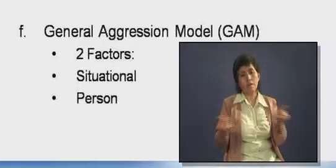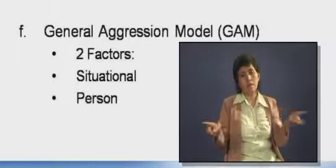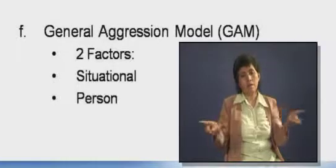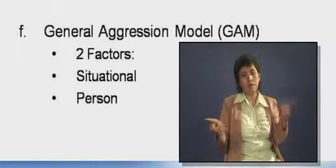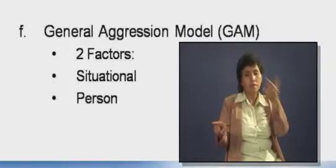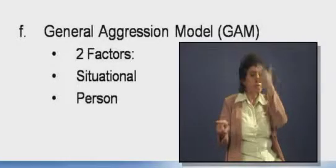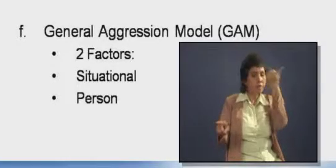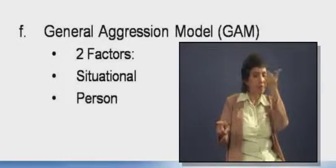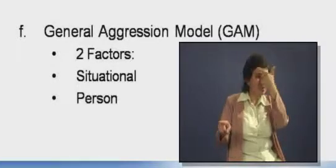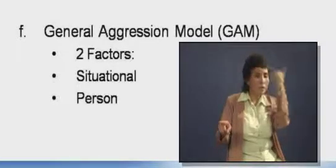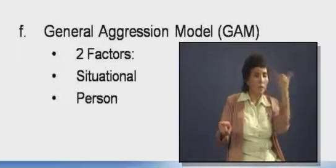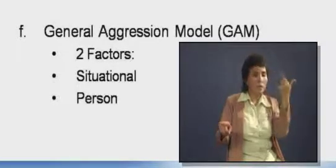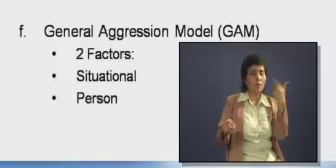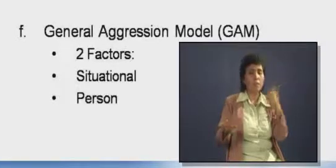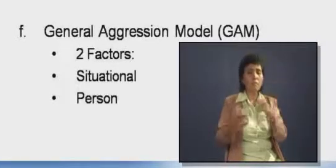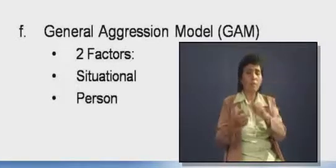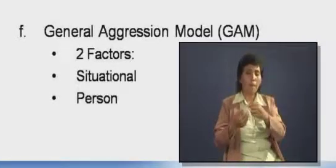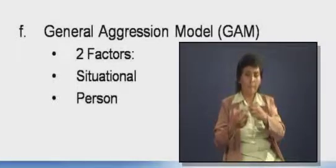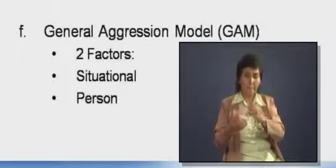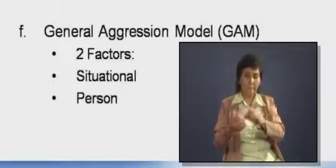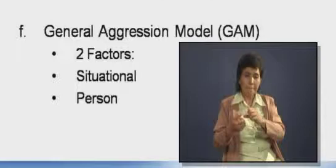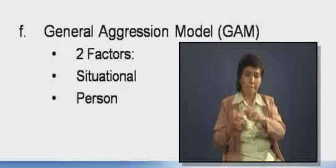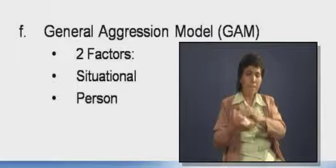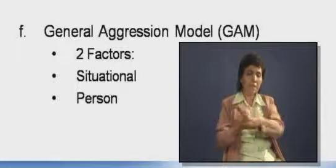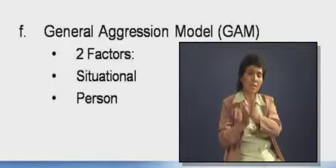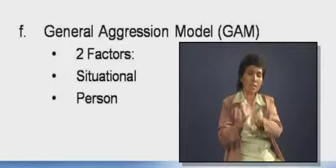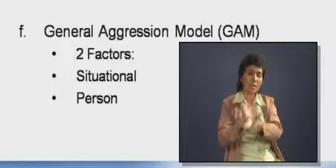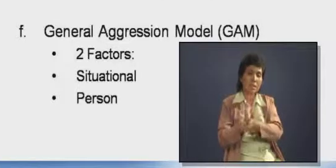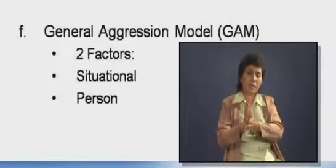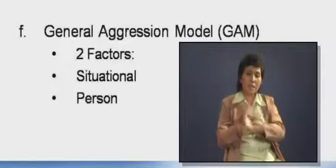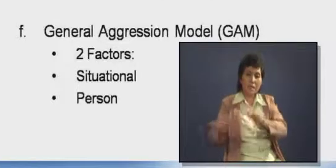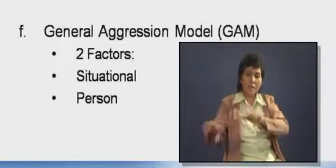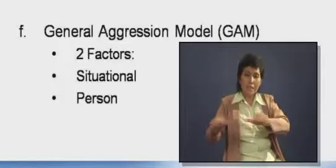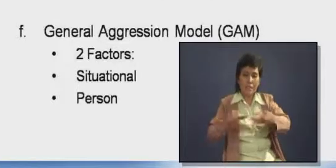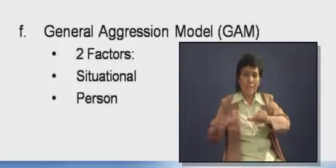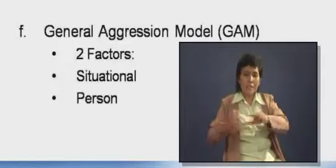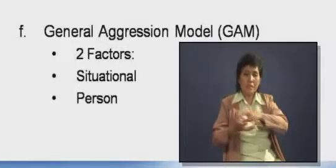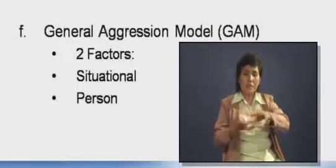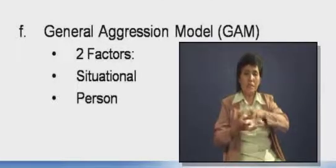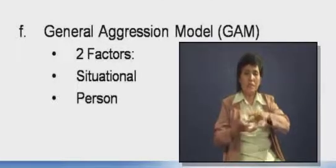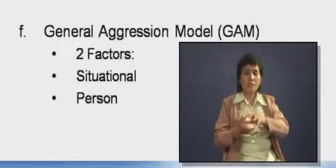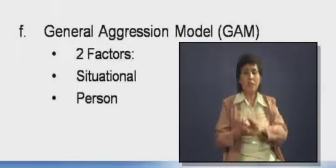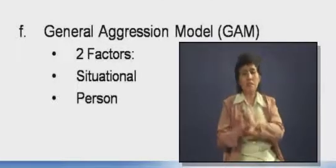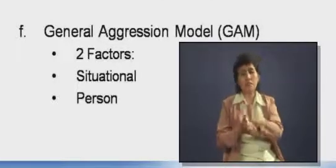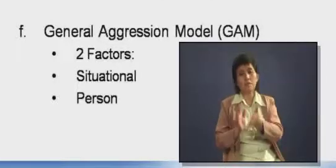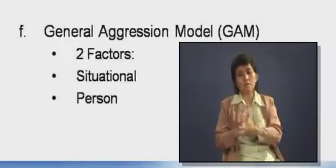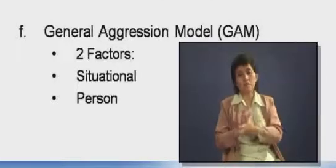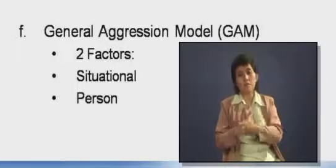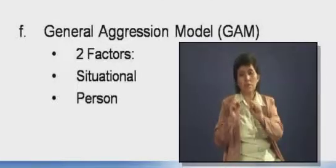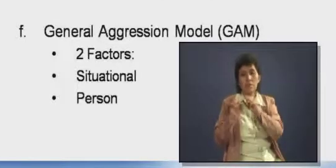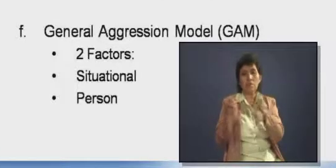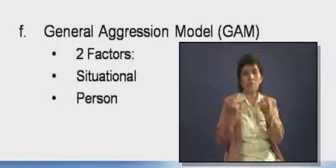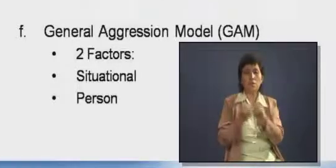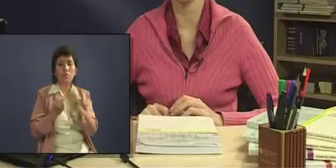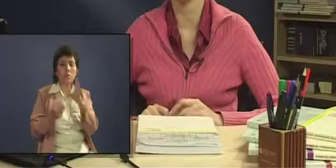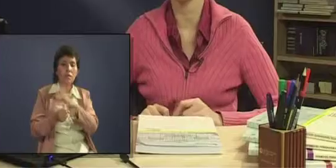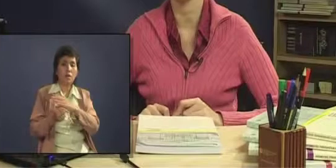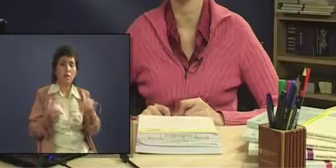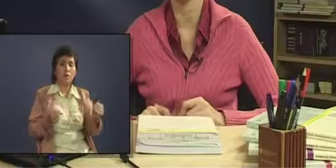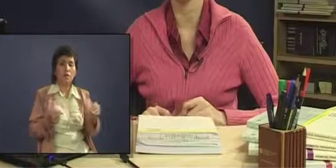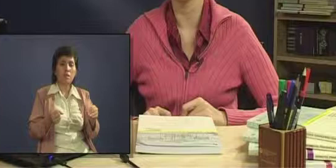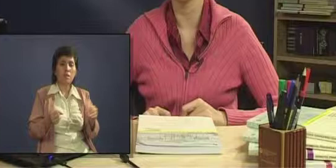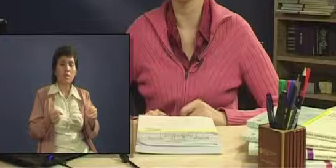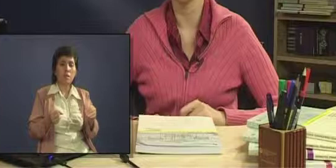factors put together to make someone aggressive. This one looks mainly the two factors, which is the situation and also the person